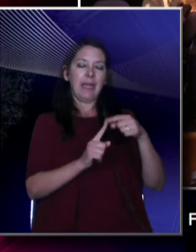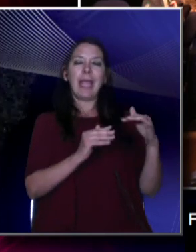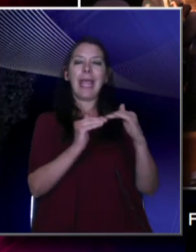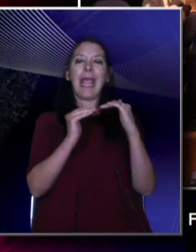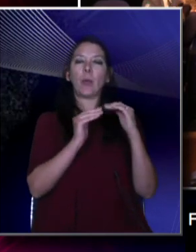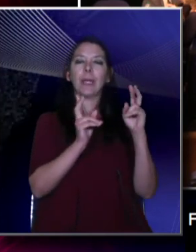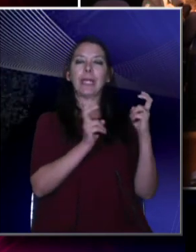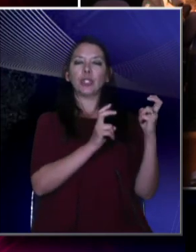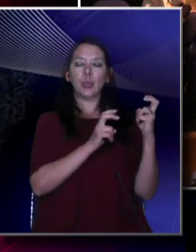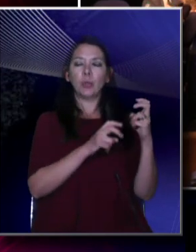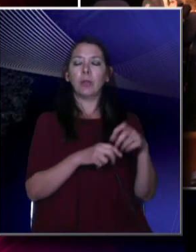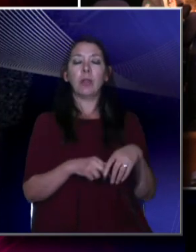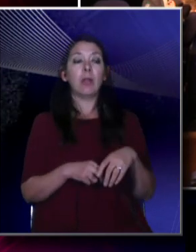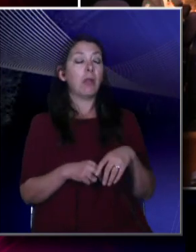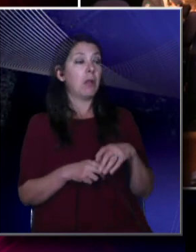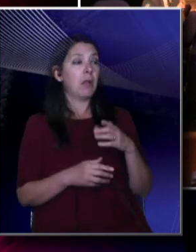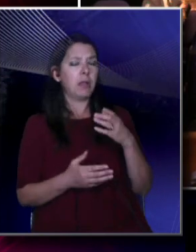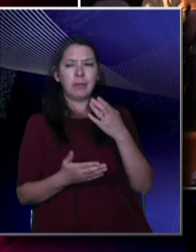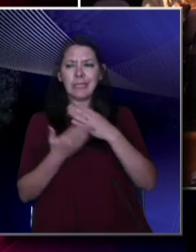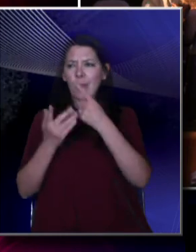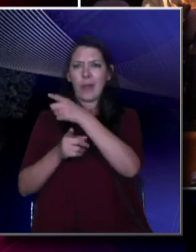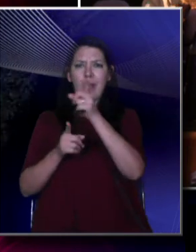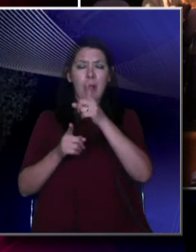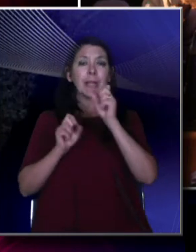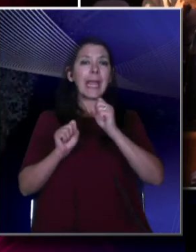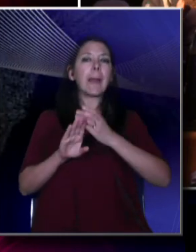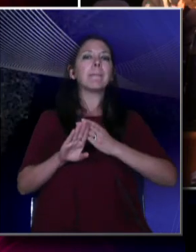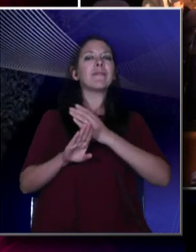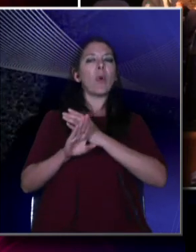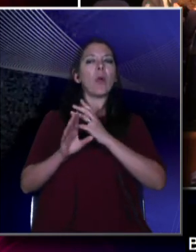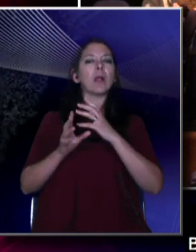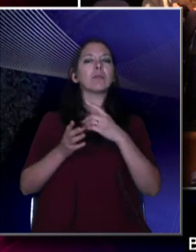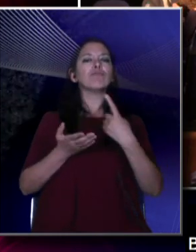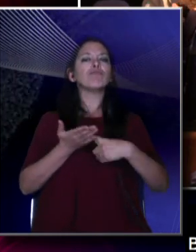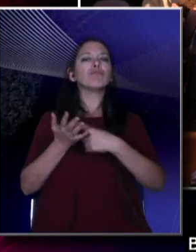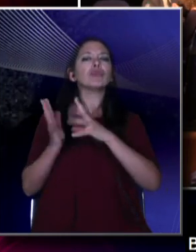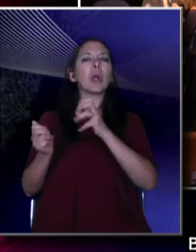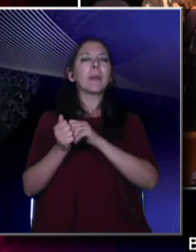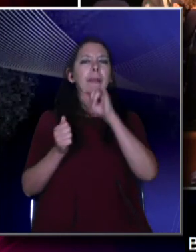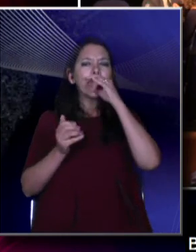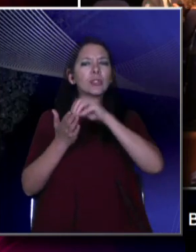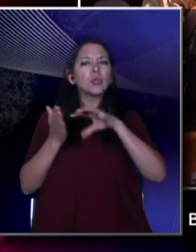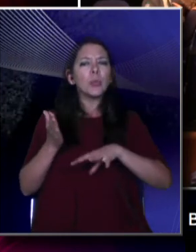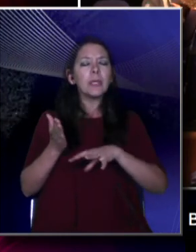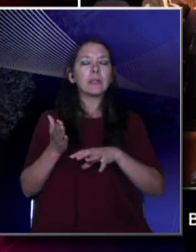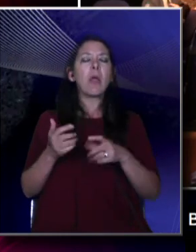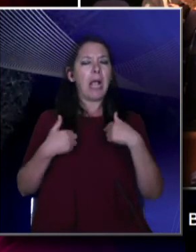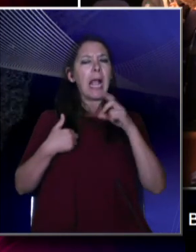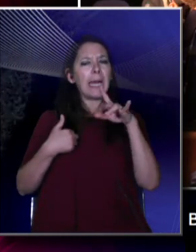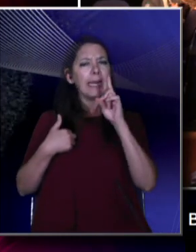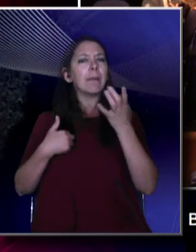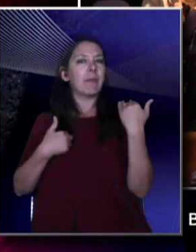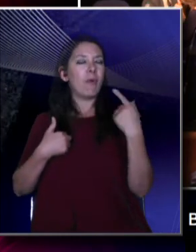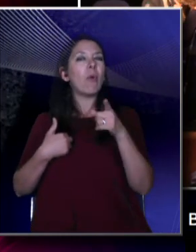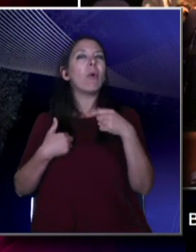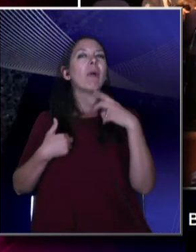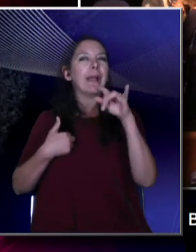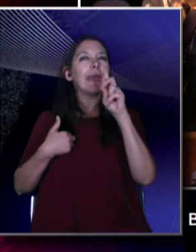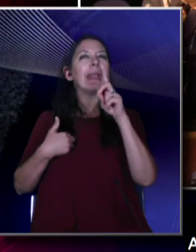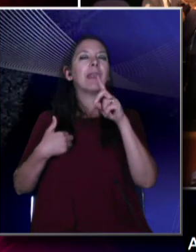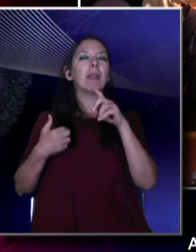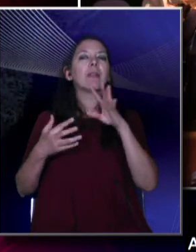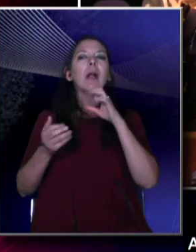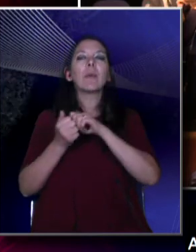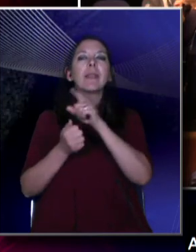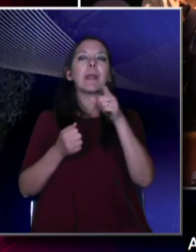But we can do it before. And this is Linda. Yeah, because we've done that before. I met with some of the students before last summer, and they were there